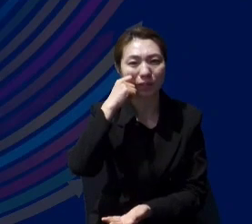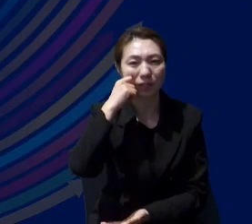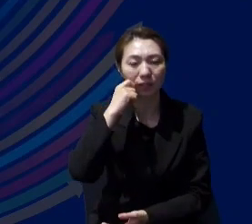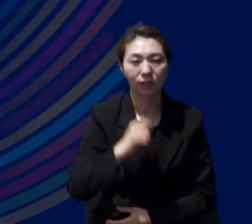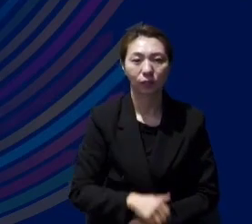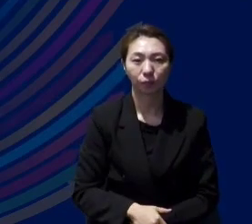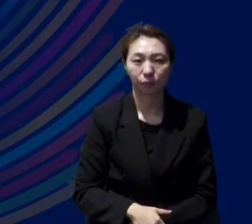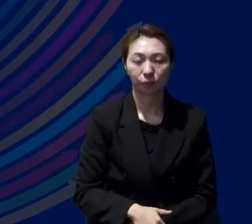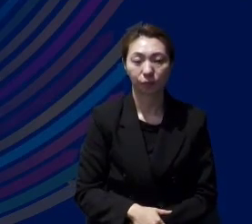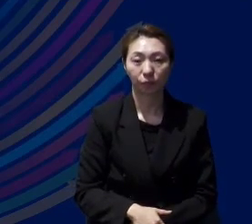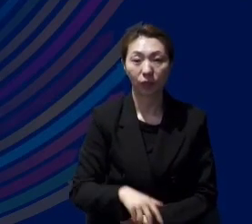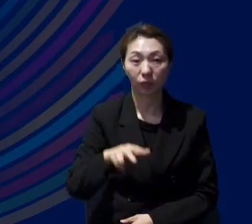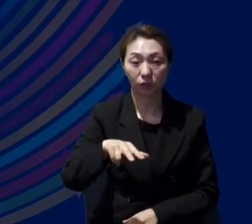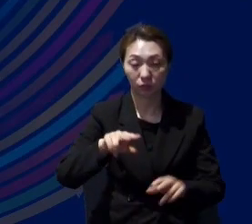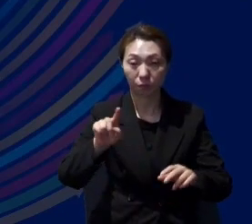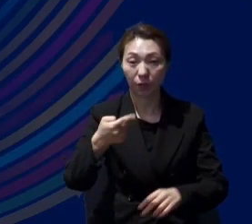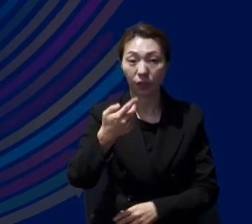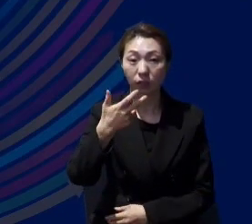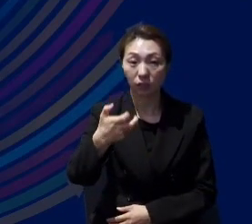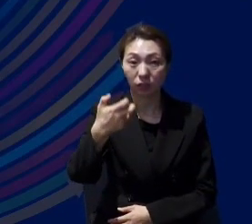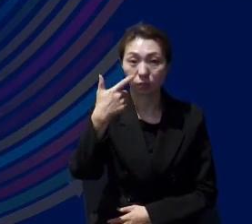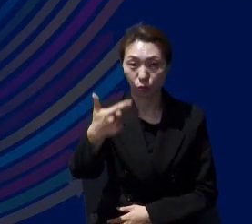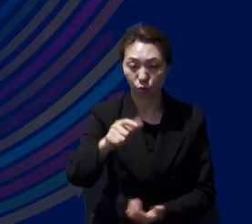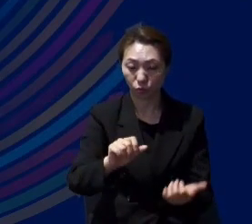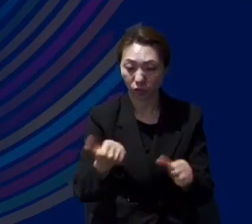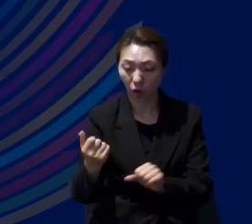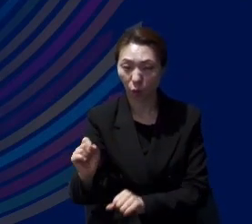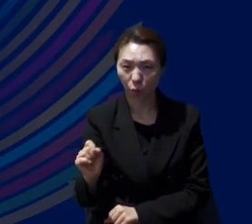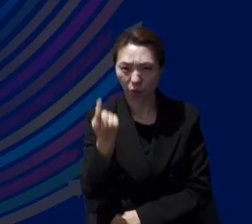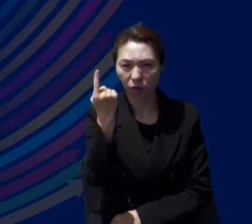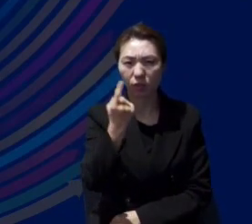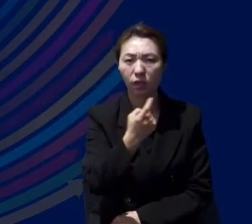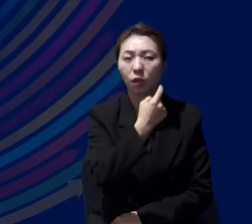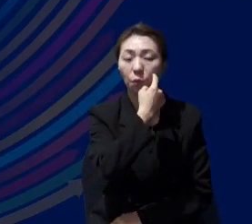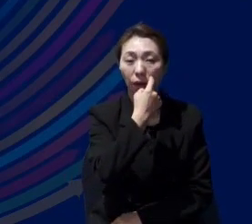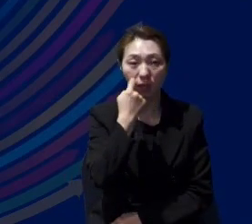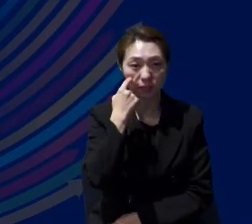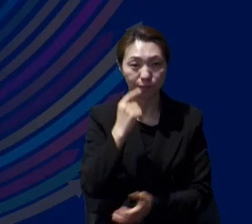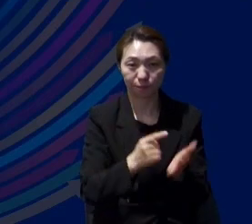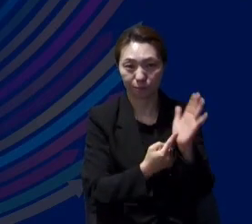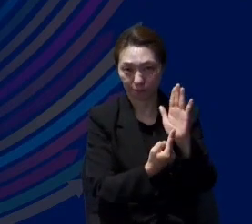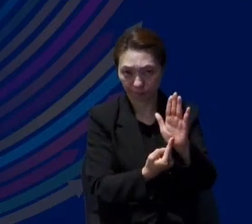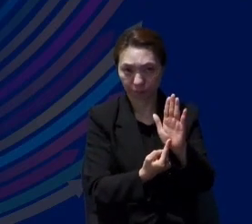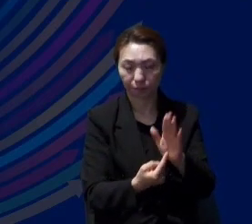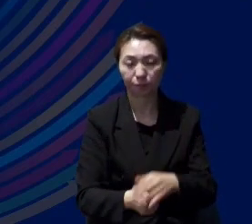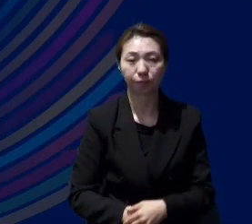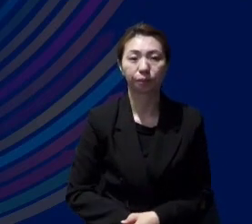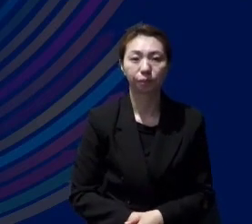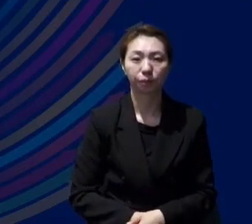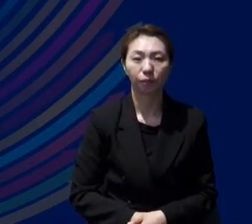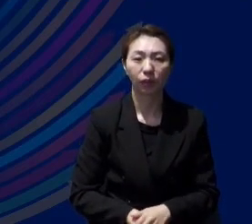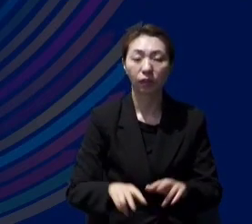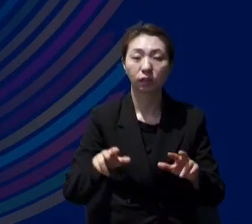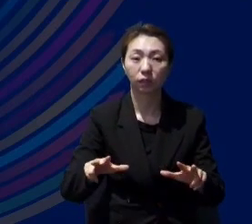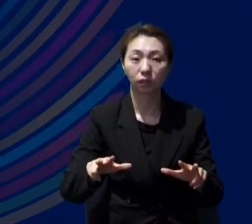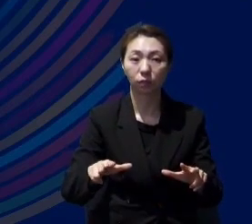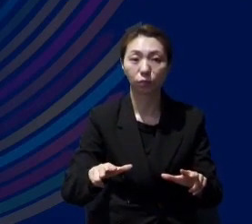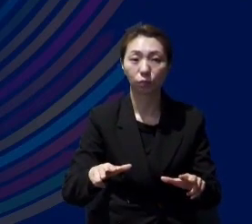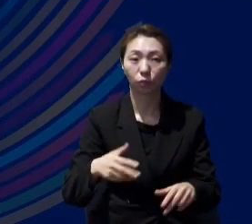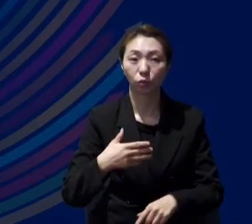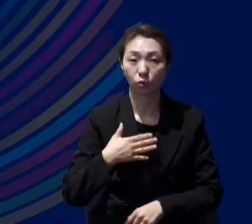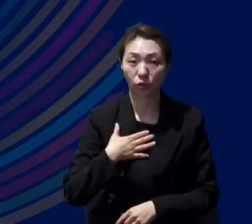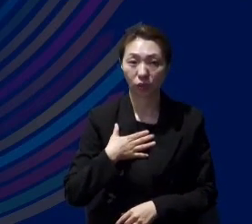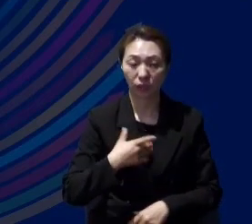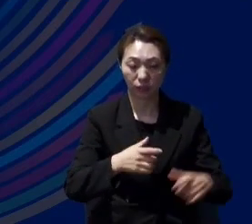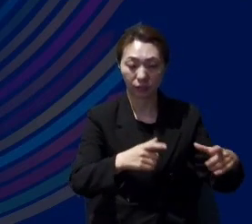thing I want to just stop and explain at this point is a little bit of motivation about why we're doing this at the county level and why we're doing this by race and